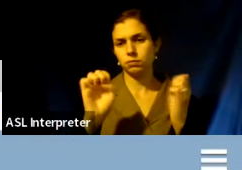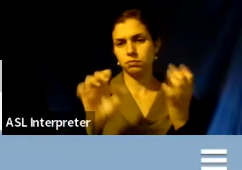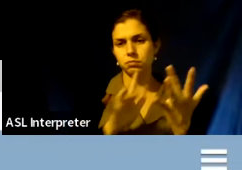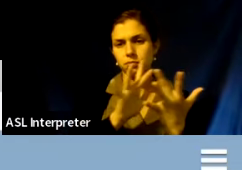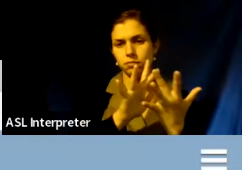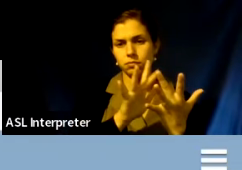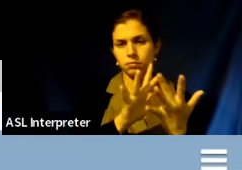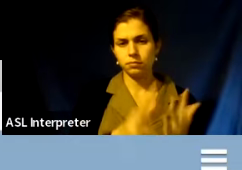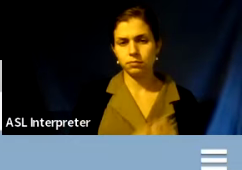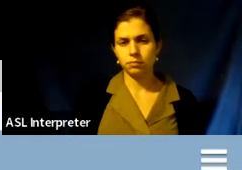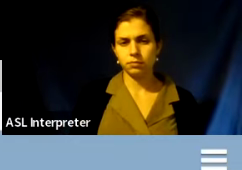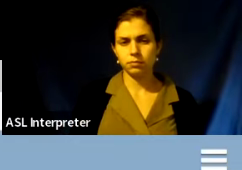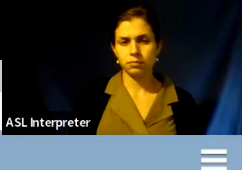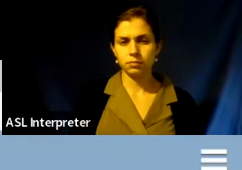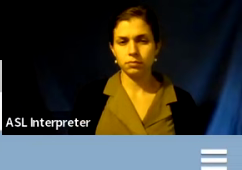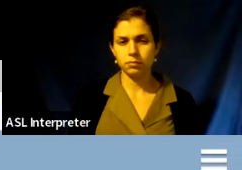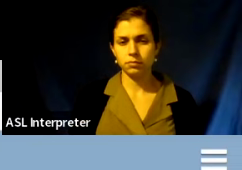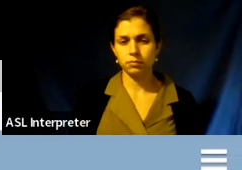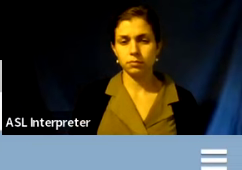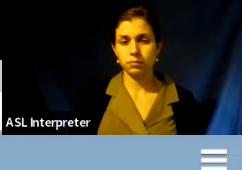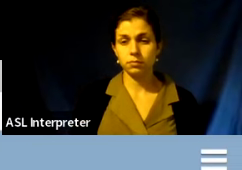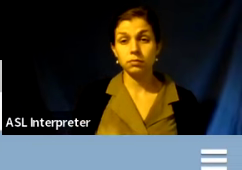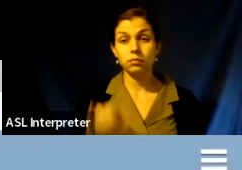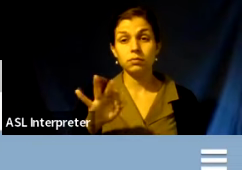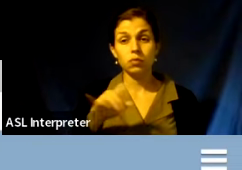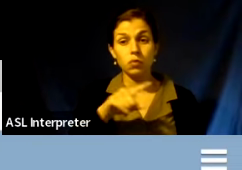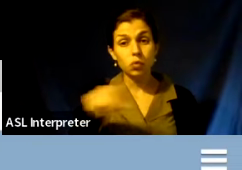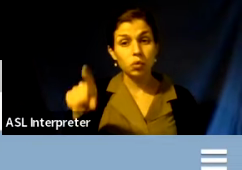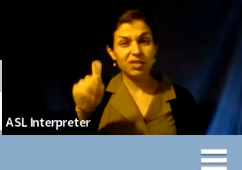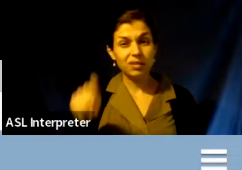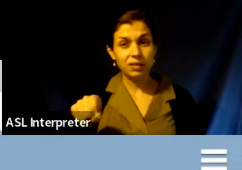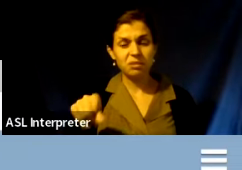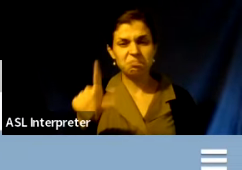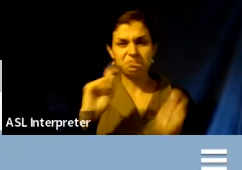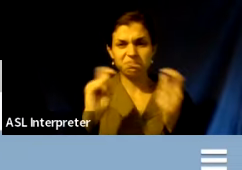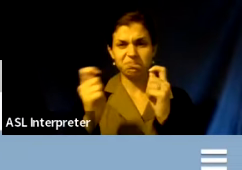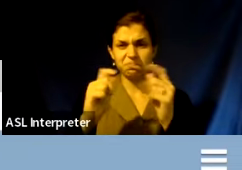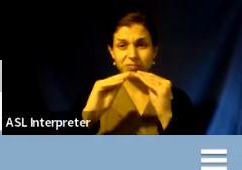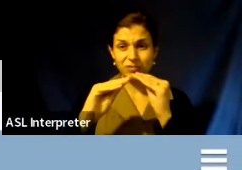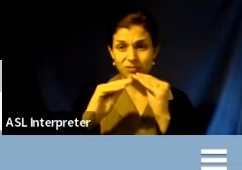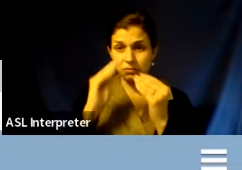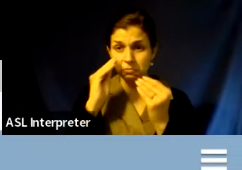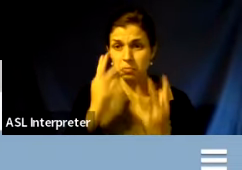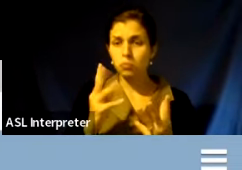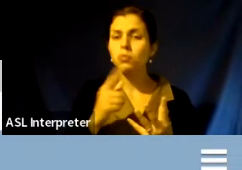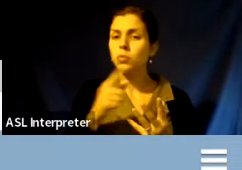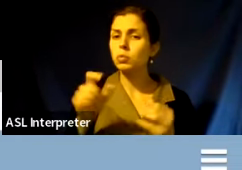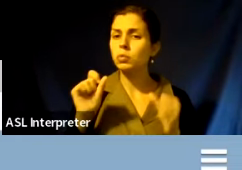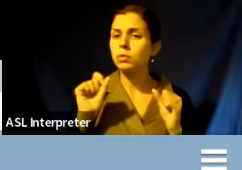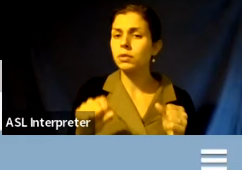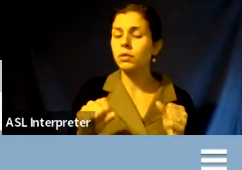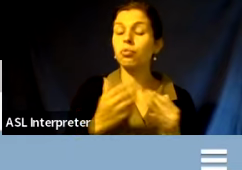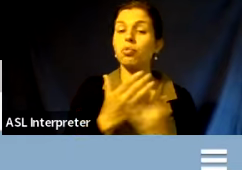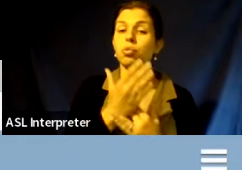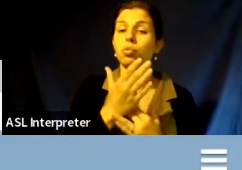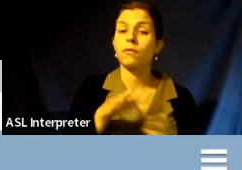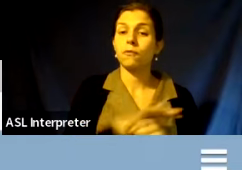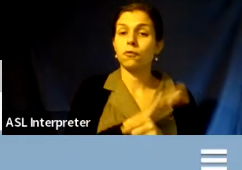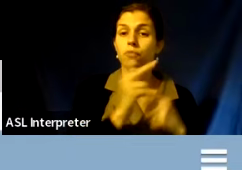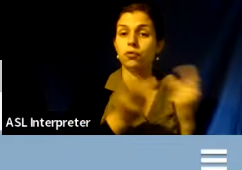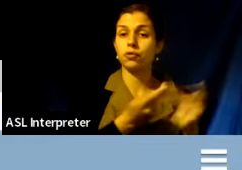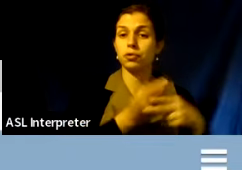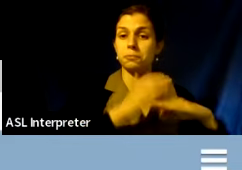contacts. If you need to update this information, you can, there's some pieces you can do through the full version of Family